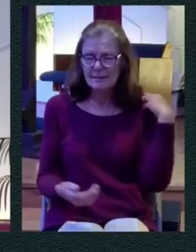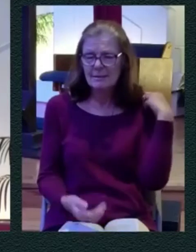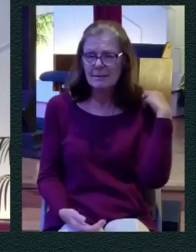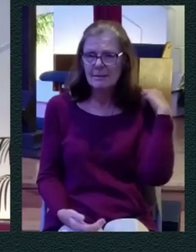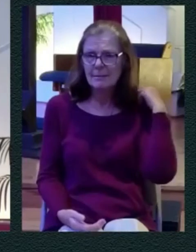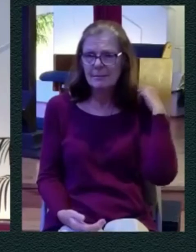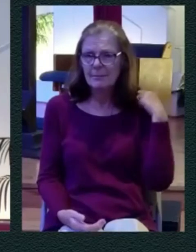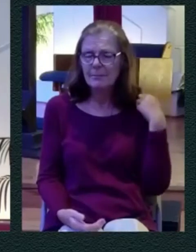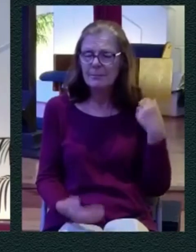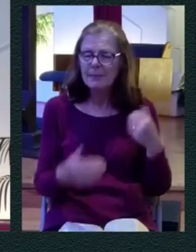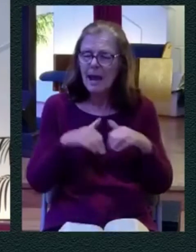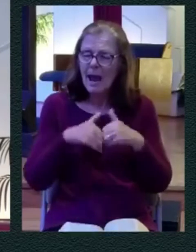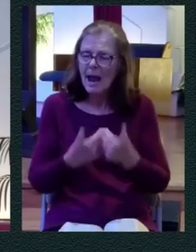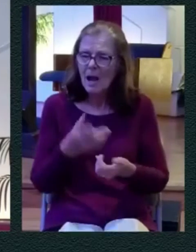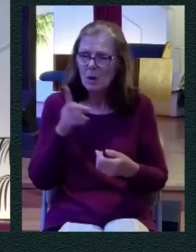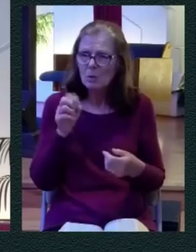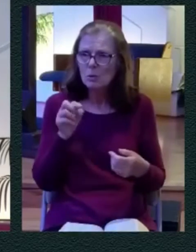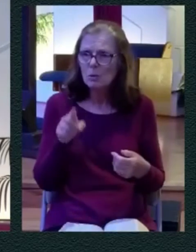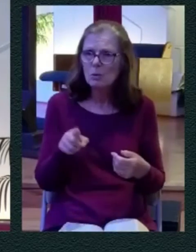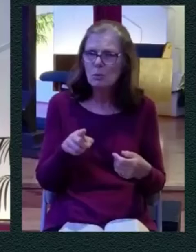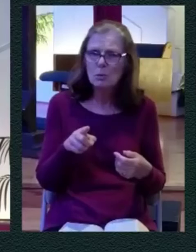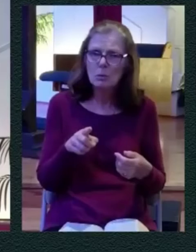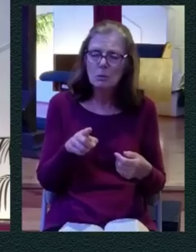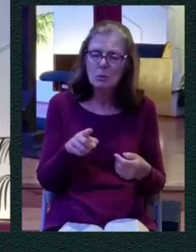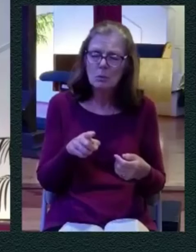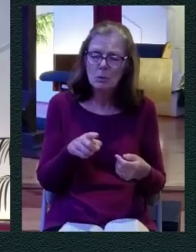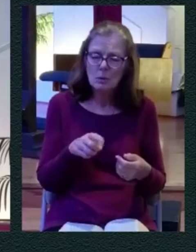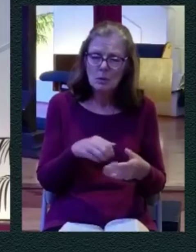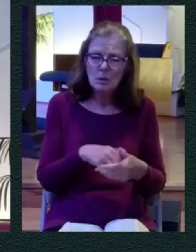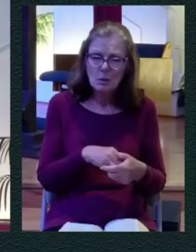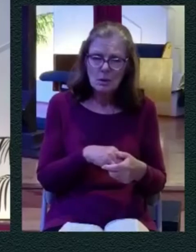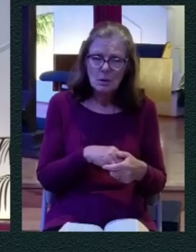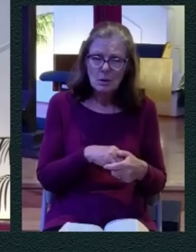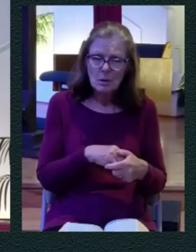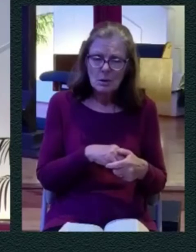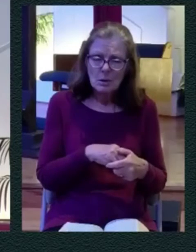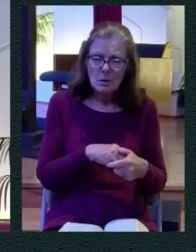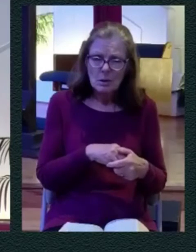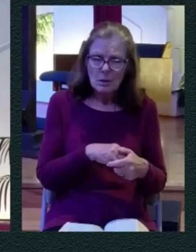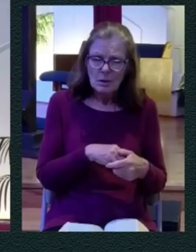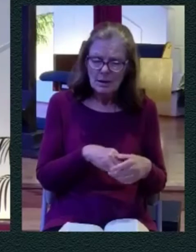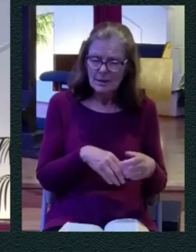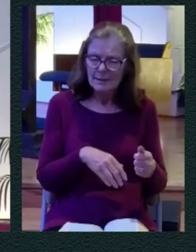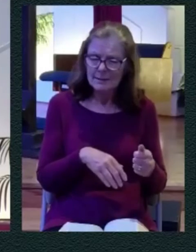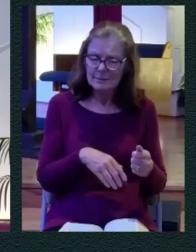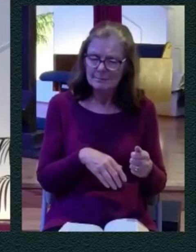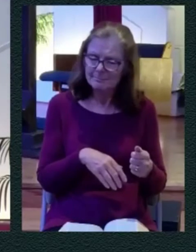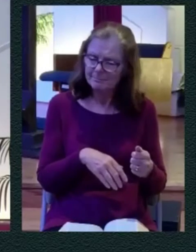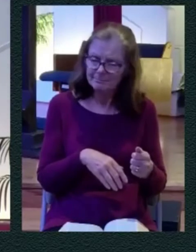How do you even come to take those aspects of yourself seriously?